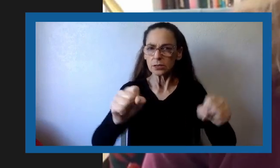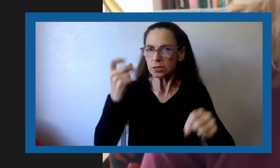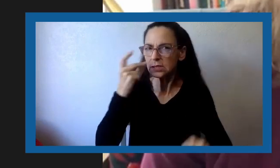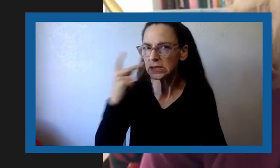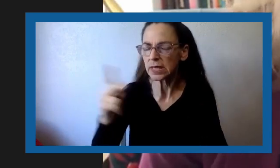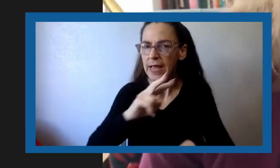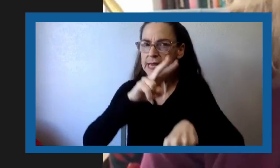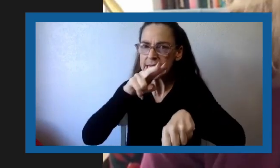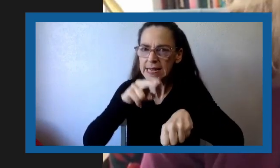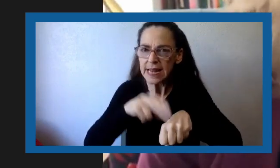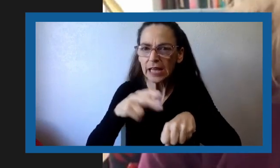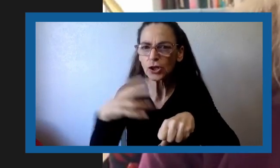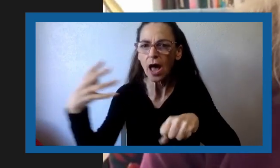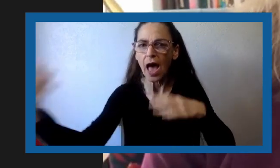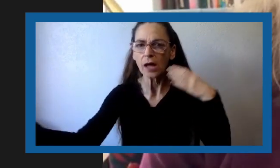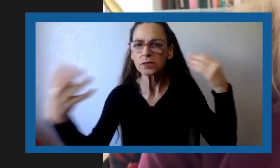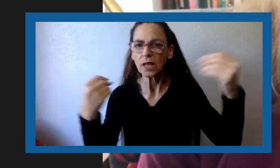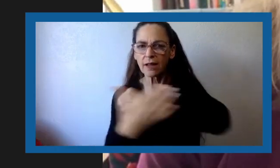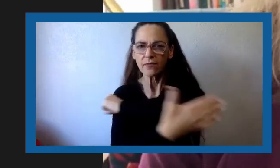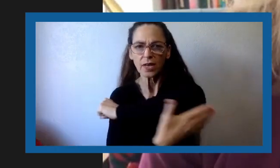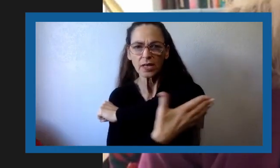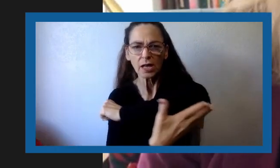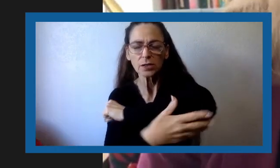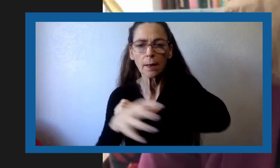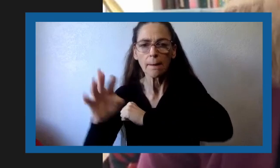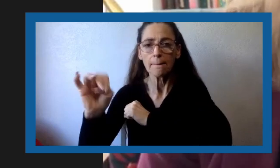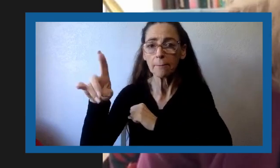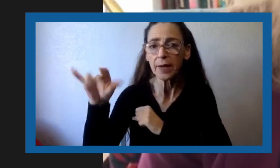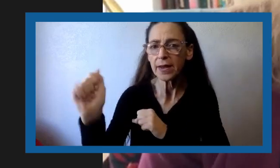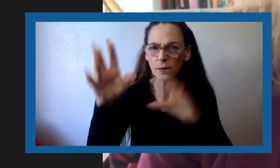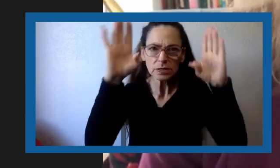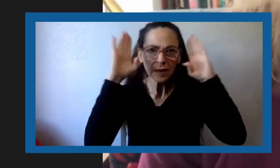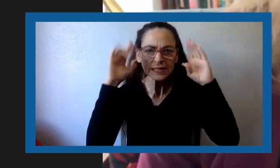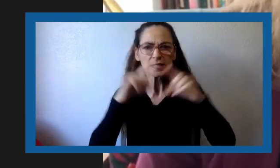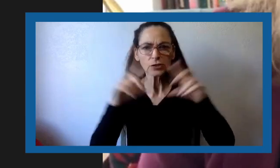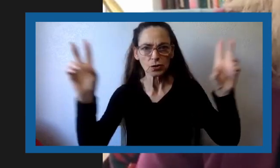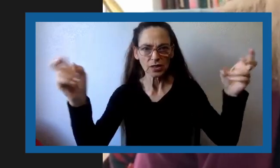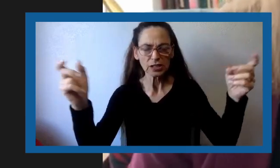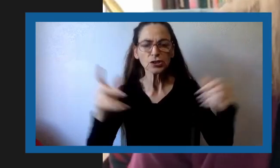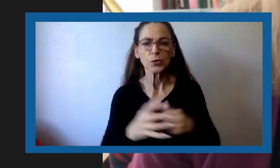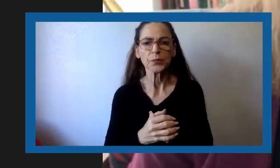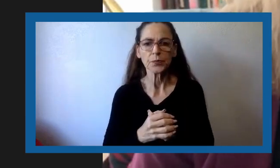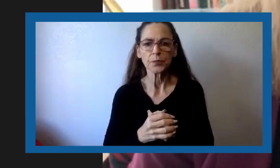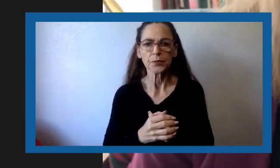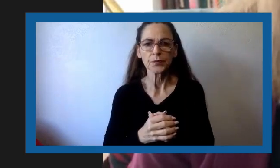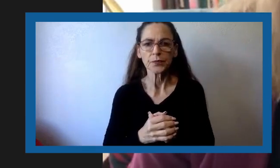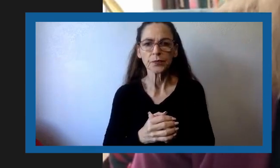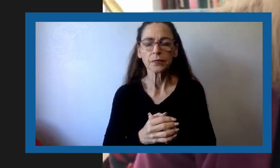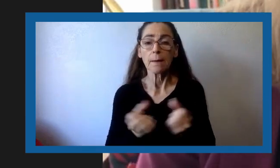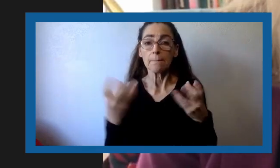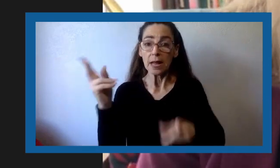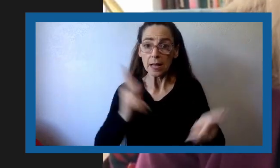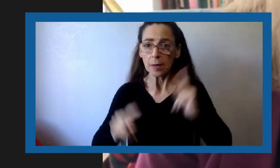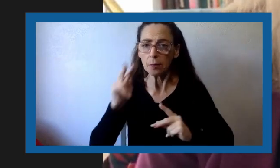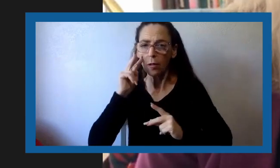of national and outside of the country media pay attention to this issue. I think it was, a lot of people looked